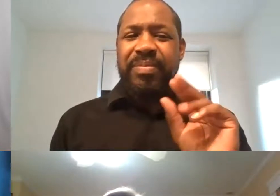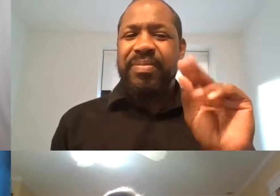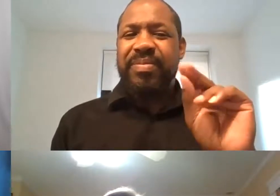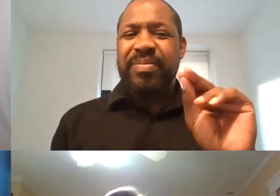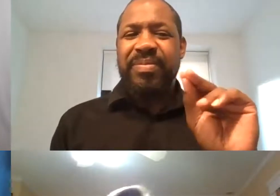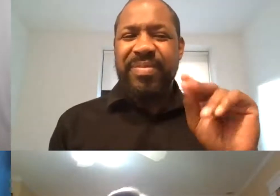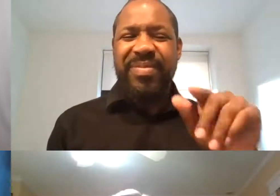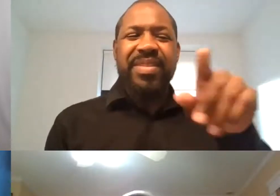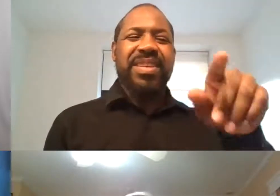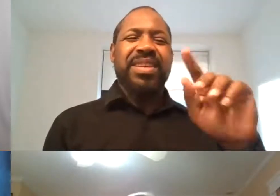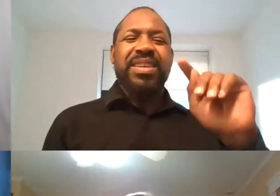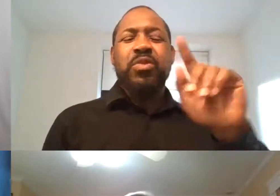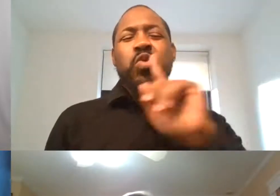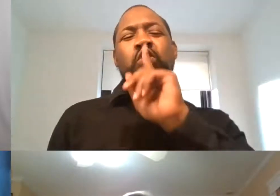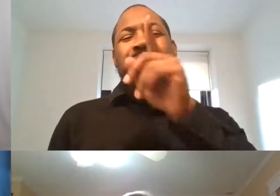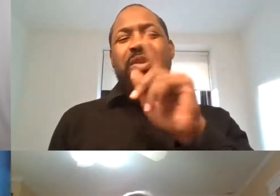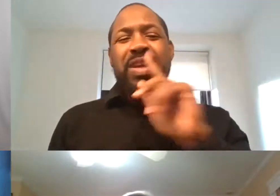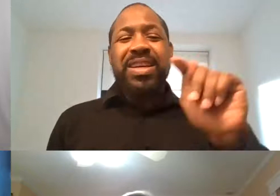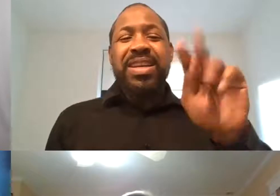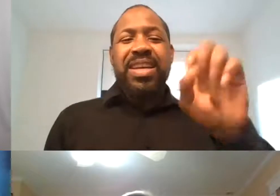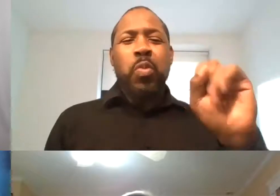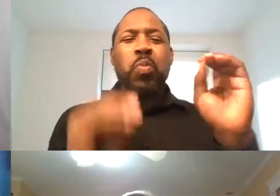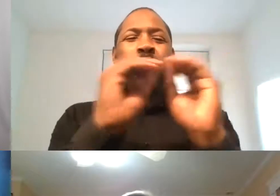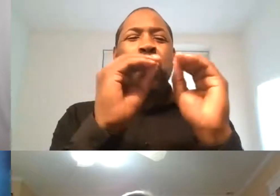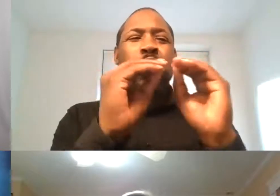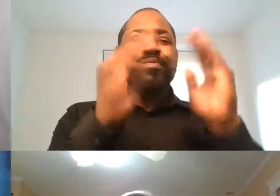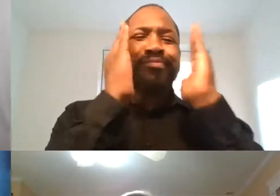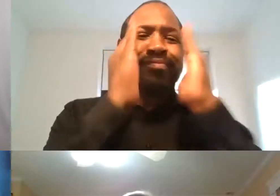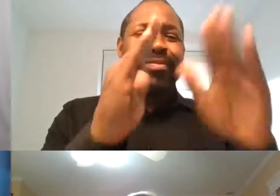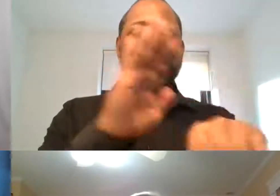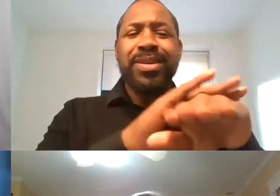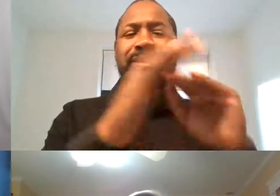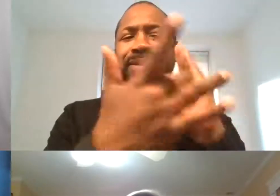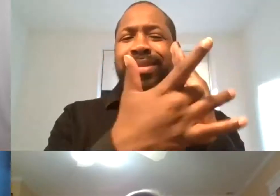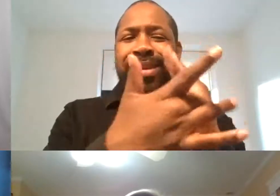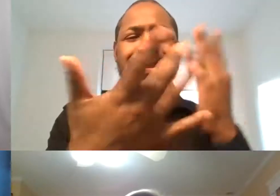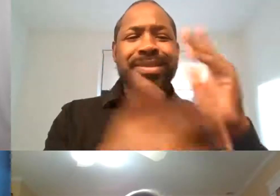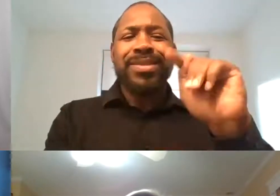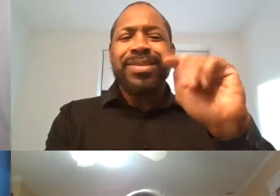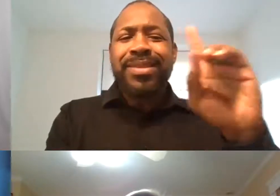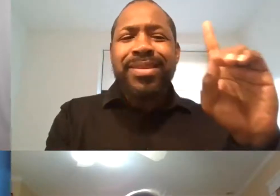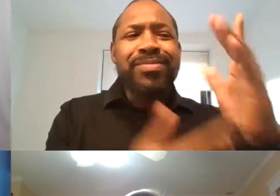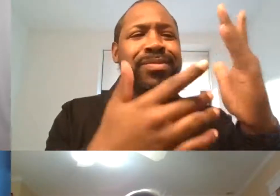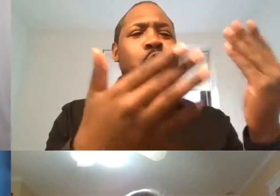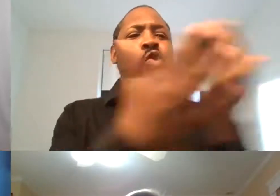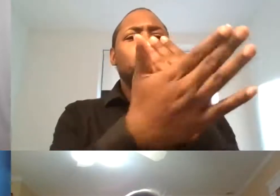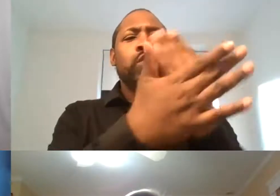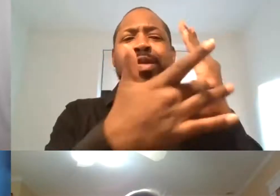kind of issues? No, I think really the TRS focuses more